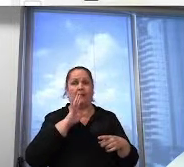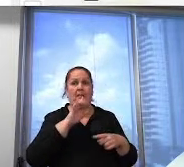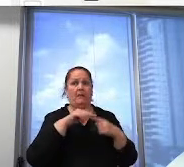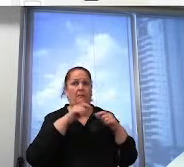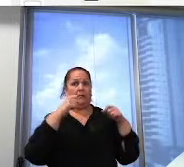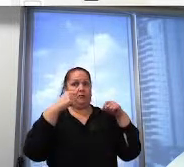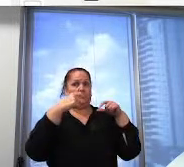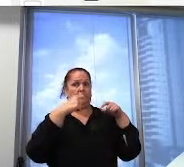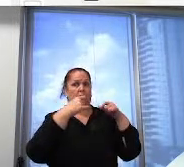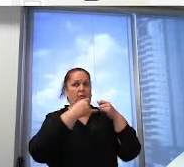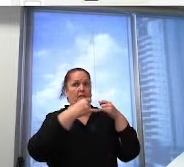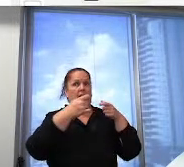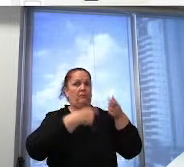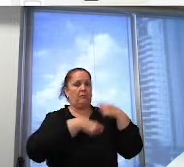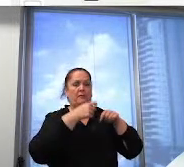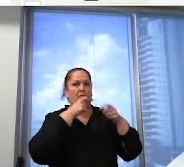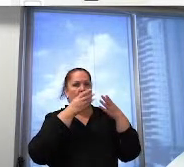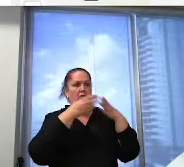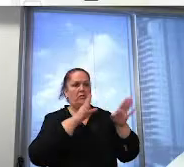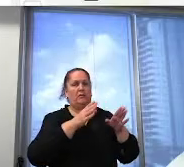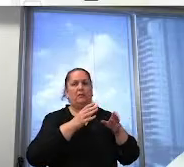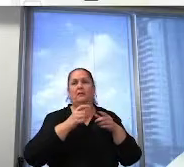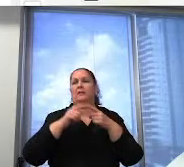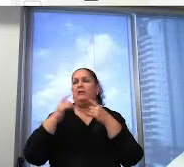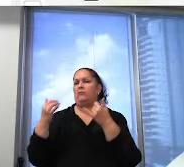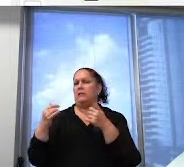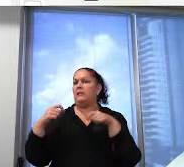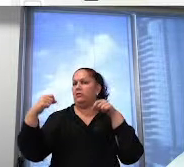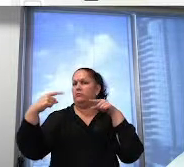In regards to transmission line replacement or in general?